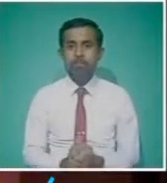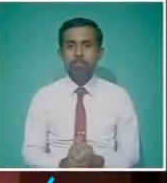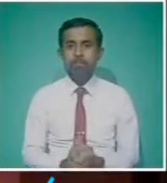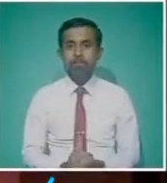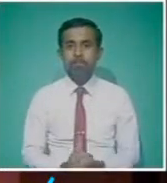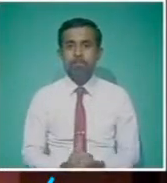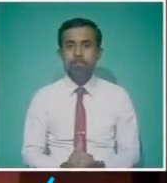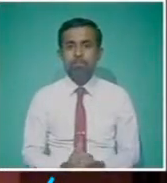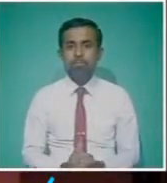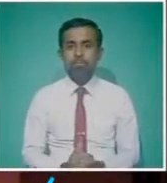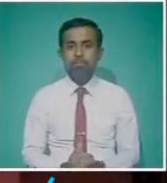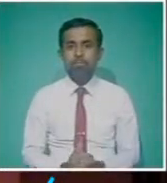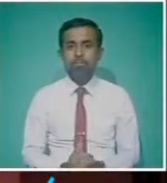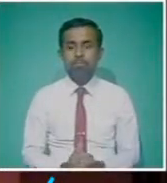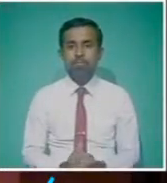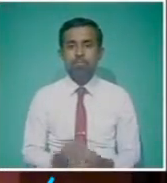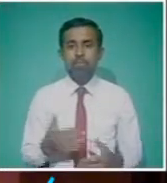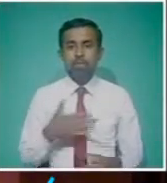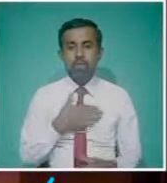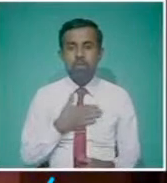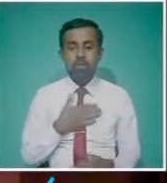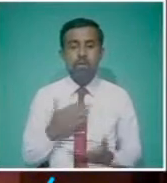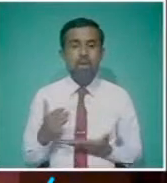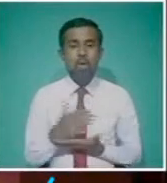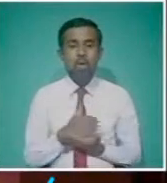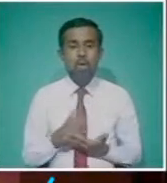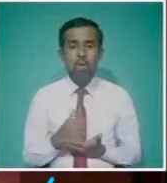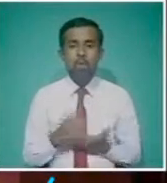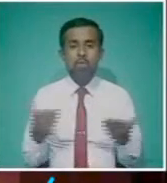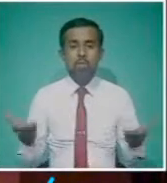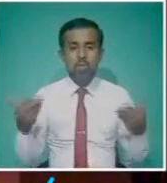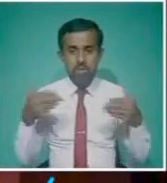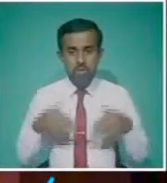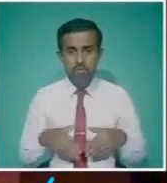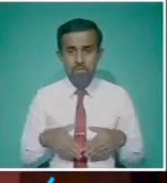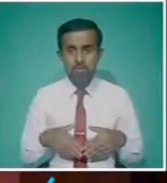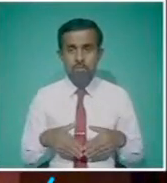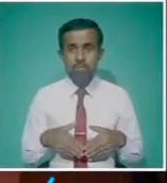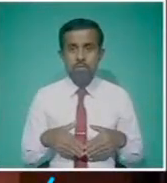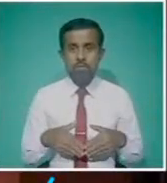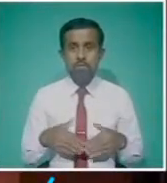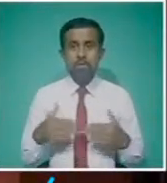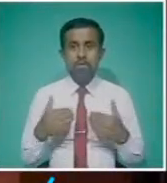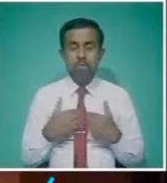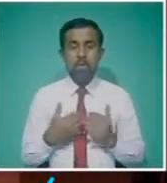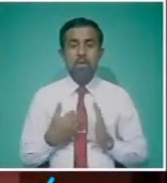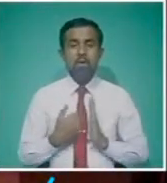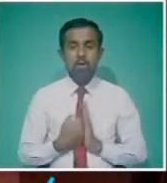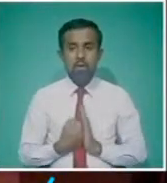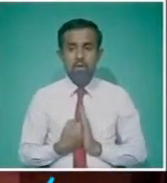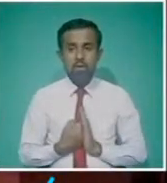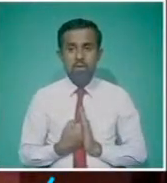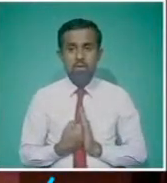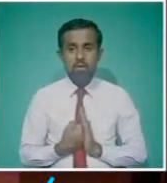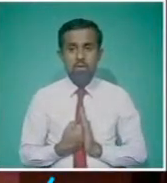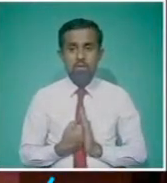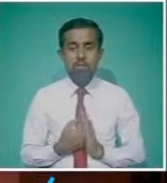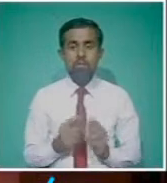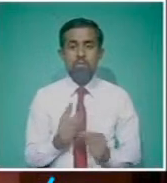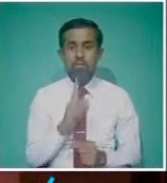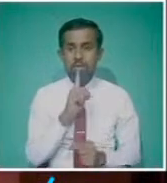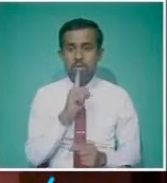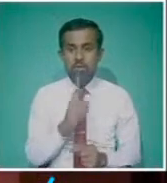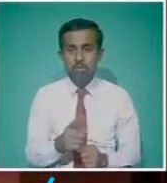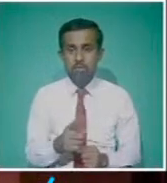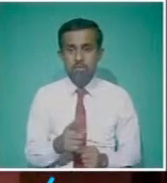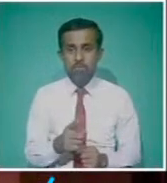we are all gathered here today to pay our tribute to Britain's longest